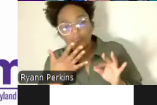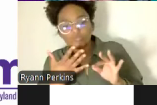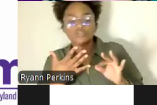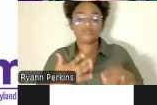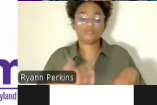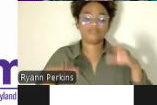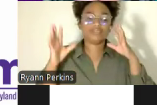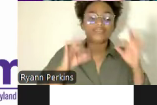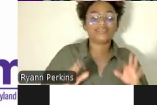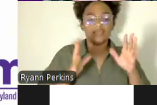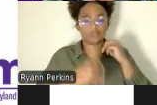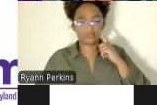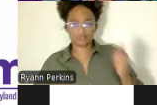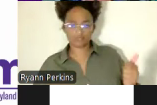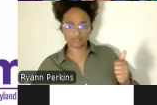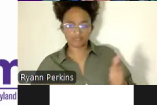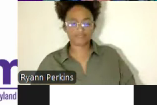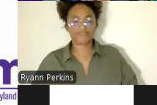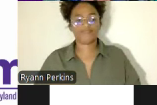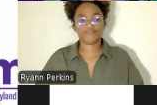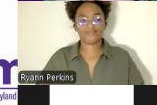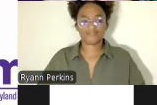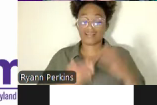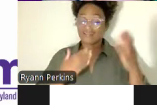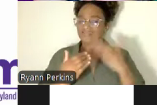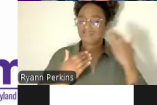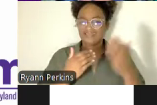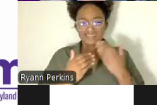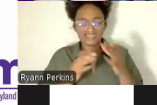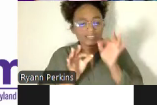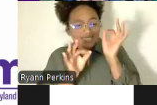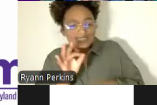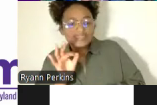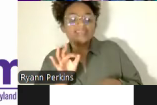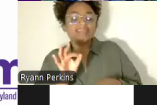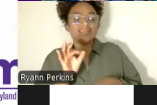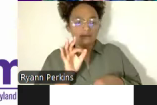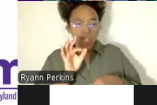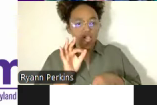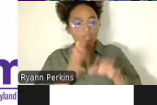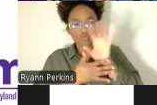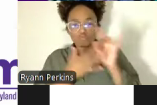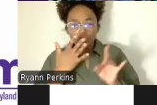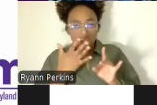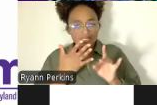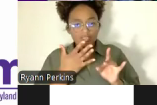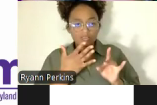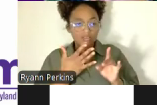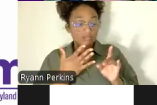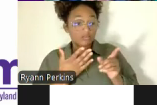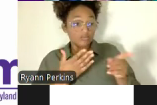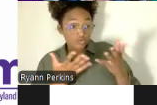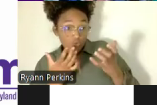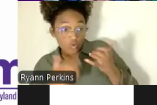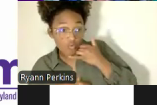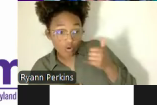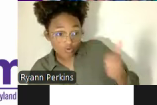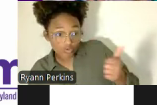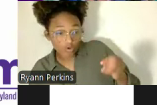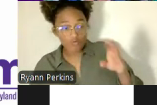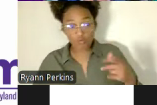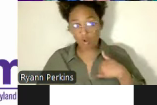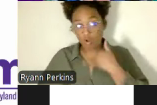from you, having even the simplest choices can be so empowering. You want to educate